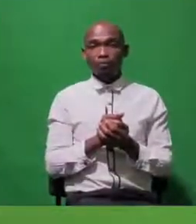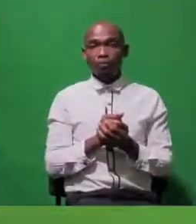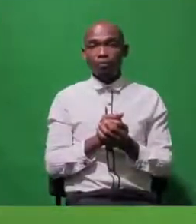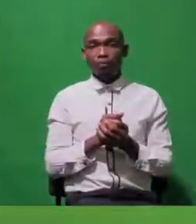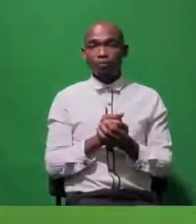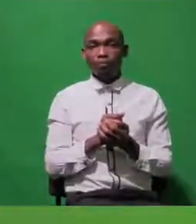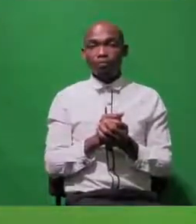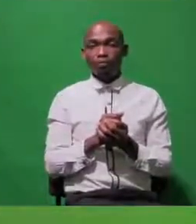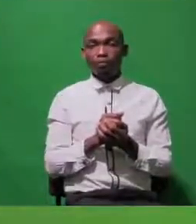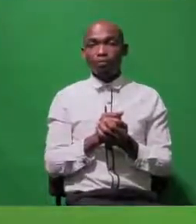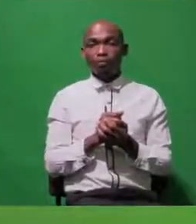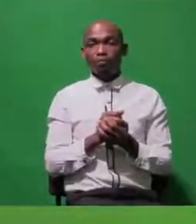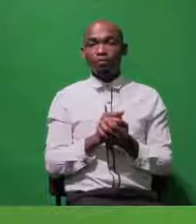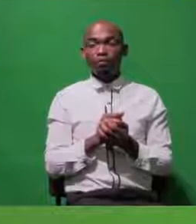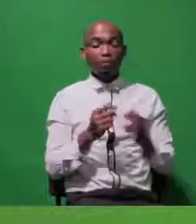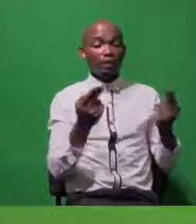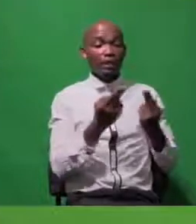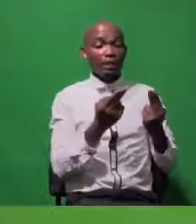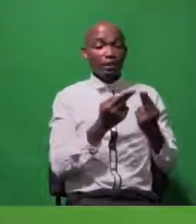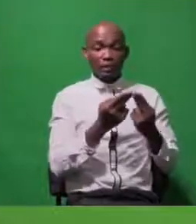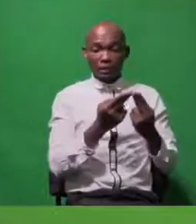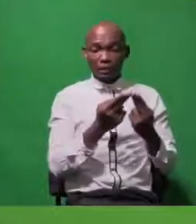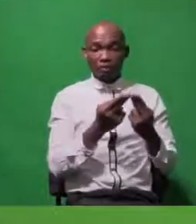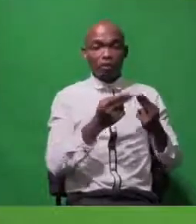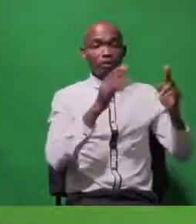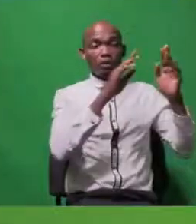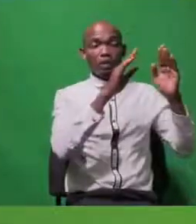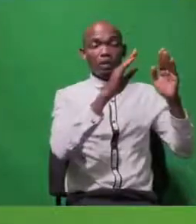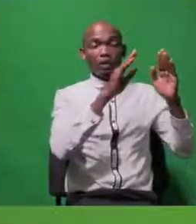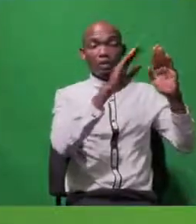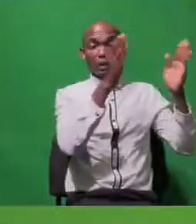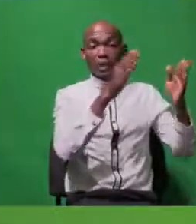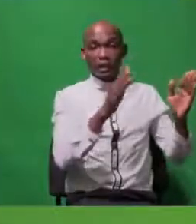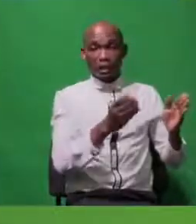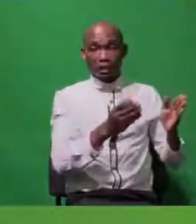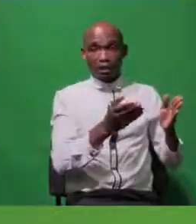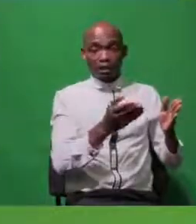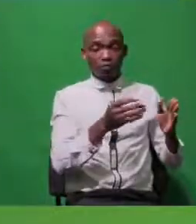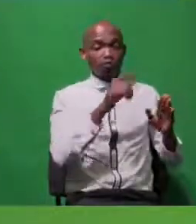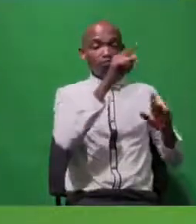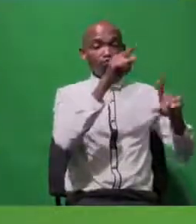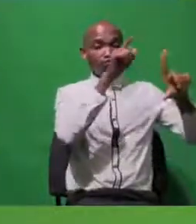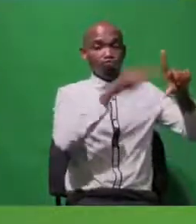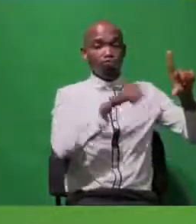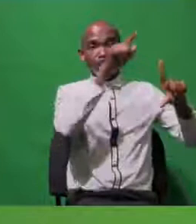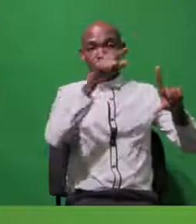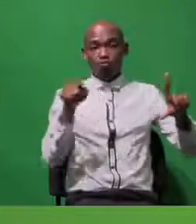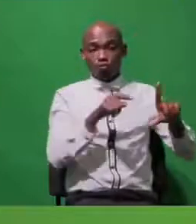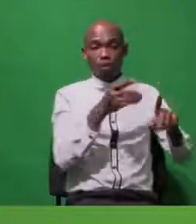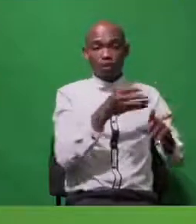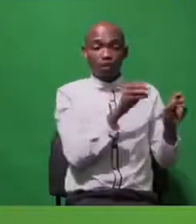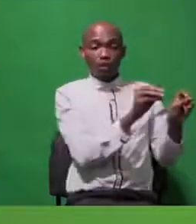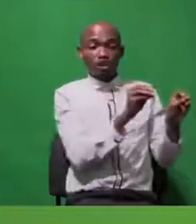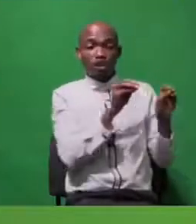It's like a triangle. The original triangle is this, and the triangle has shifted from